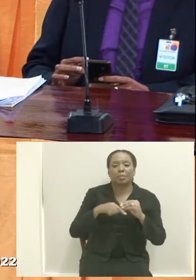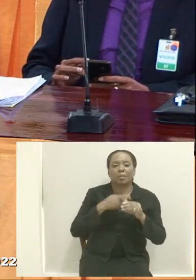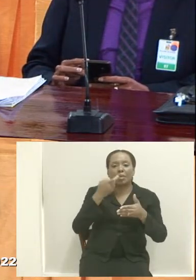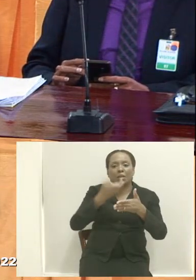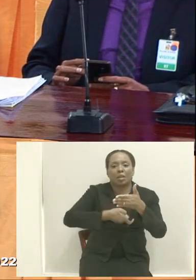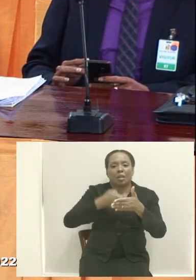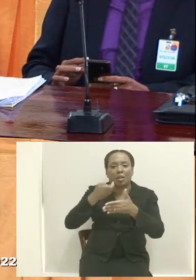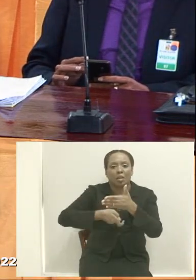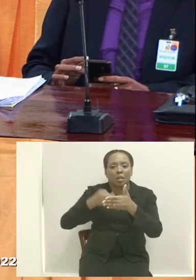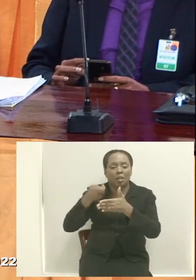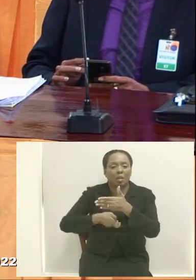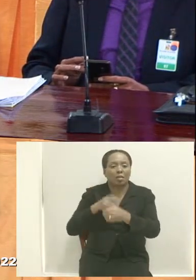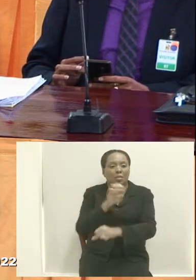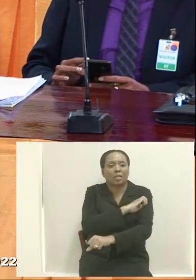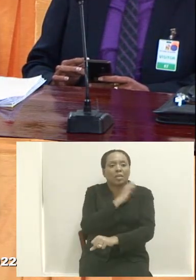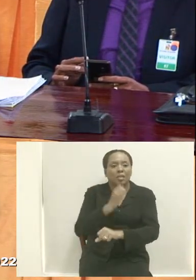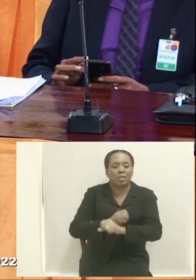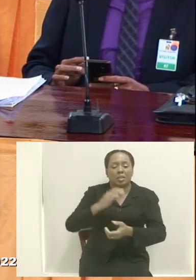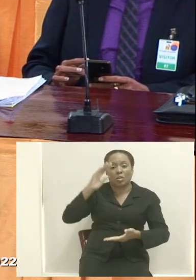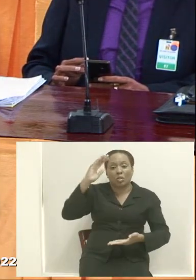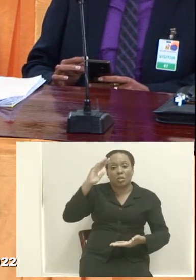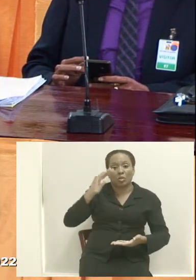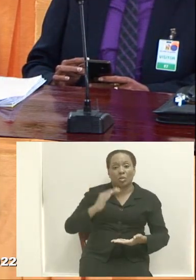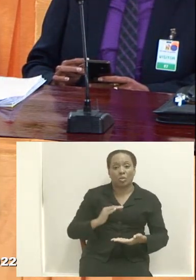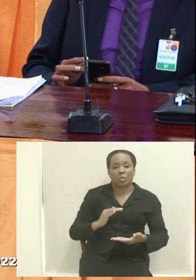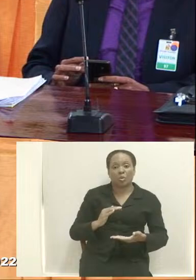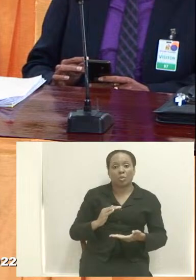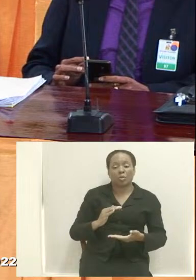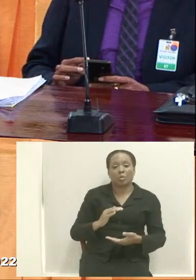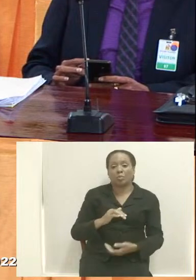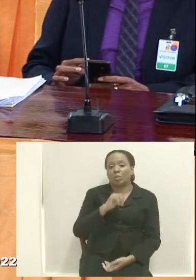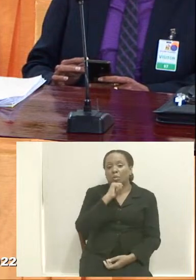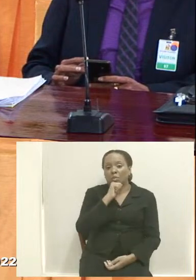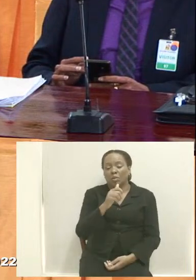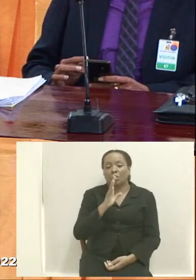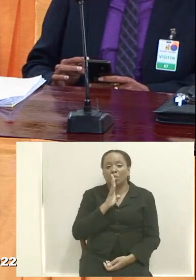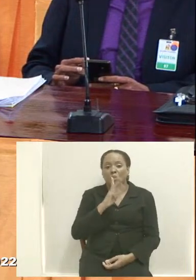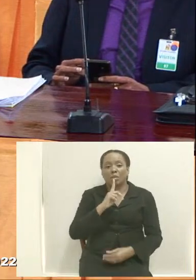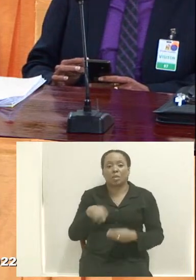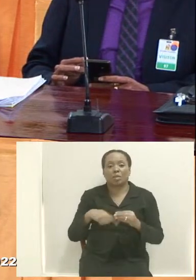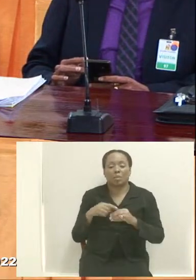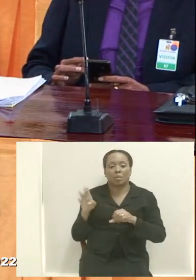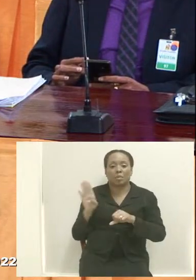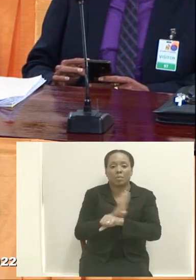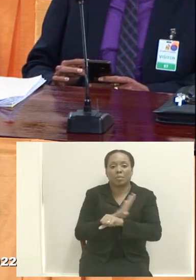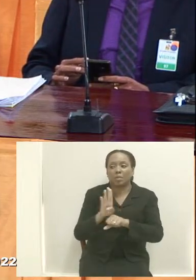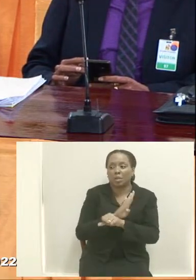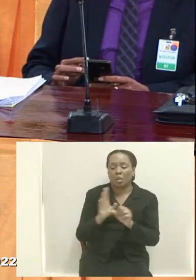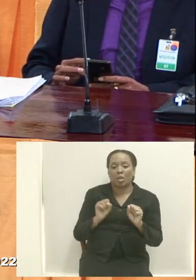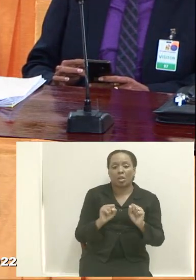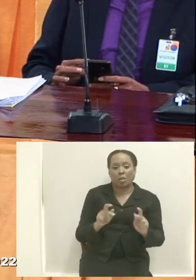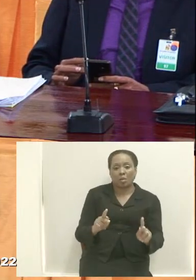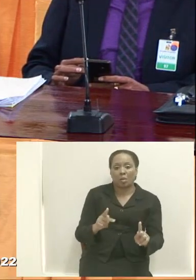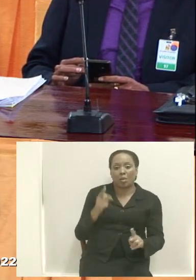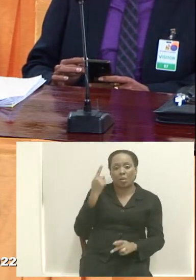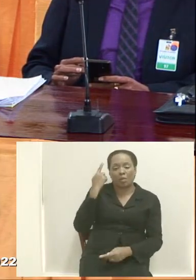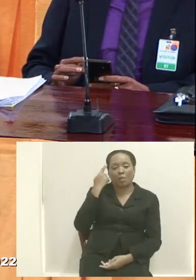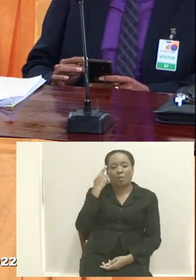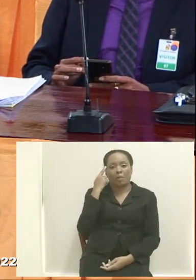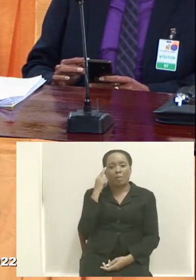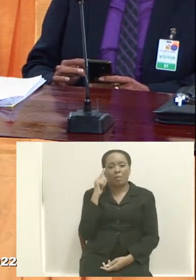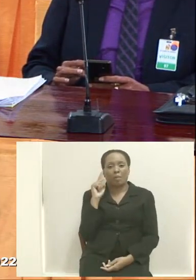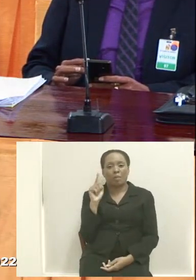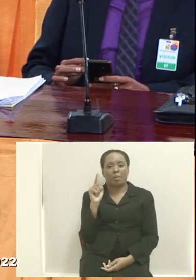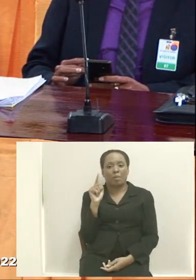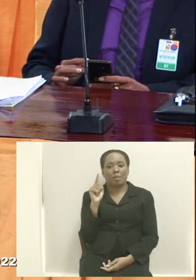spoken about the business opportunities of carrying along a class of Barbadians who have previously been left